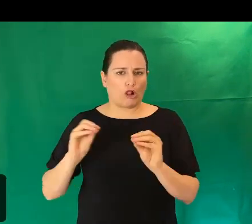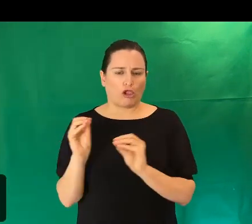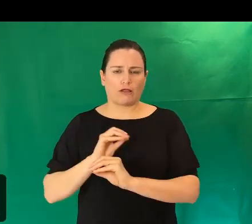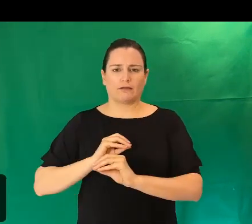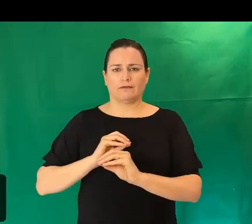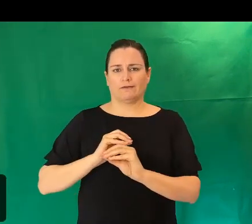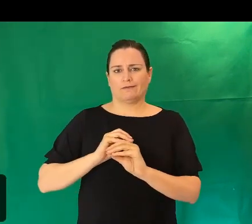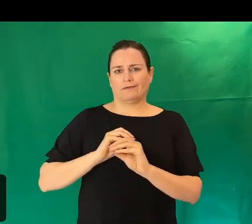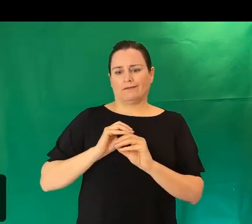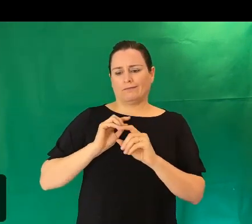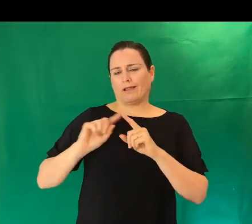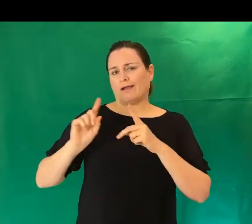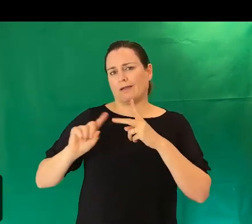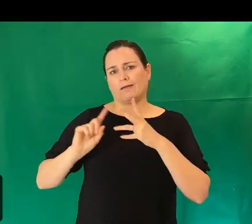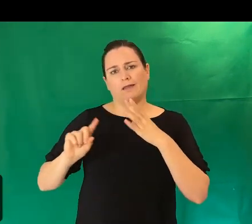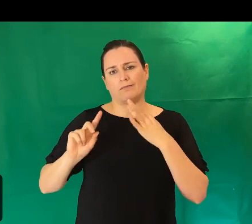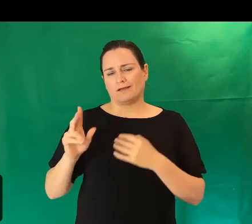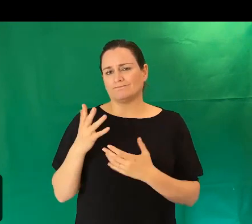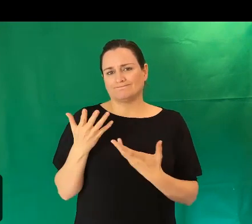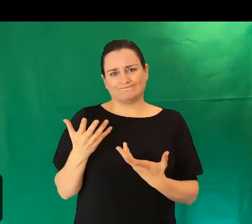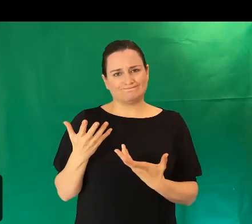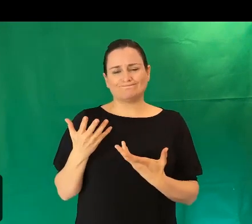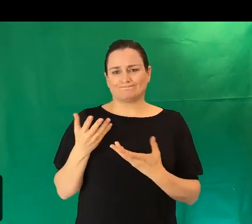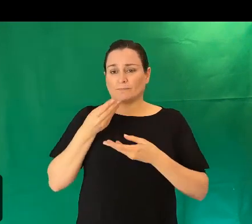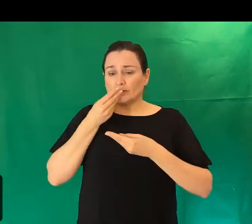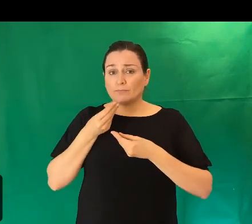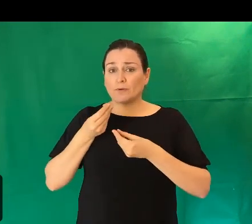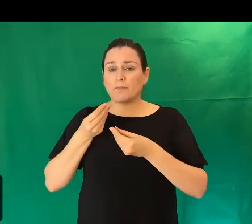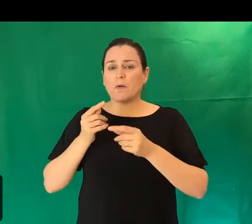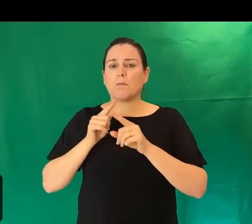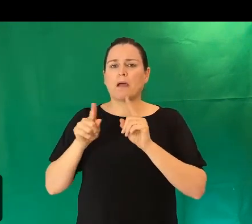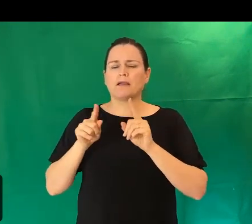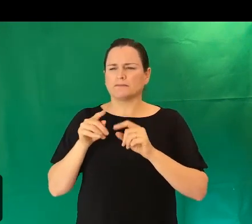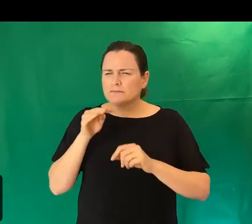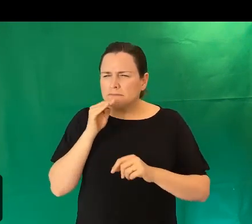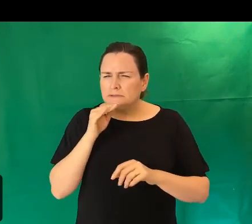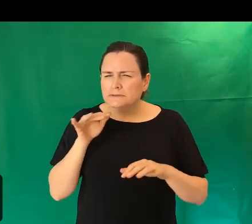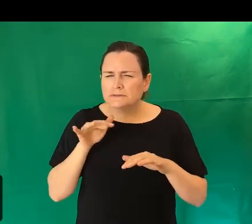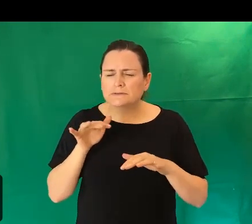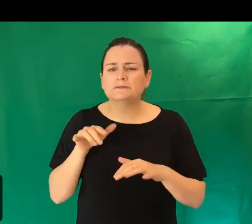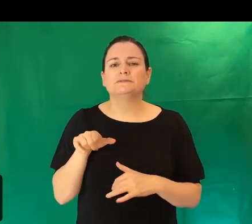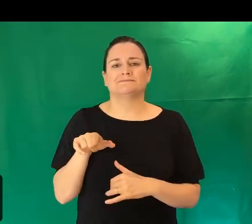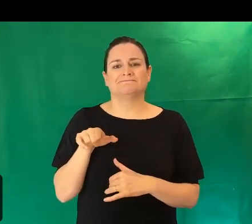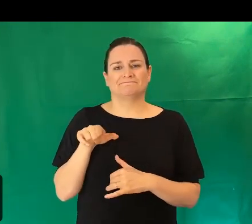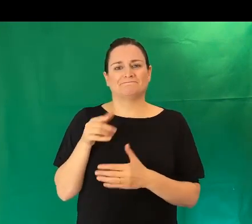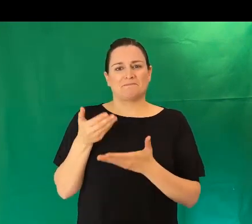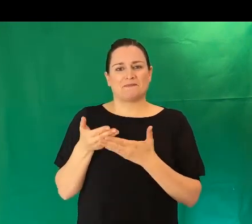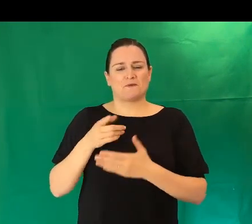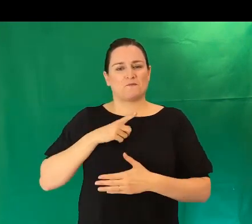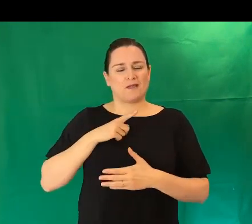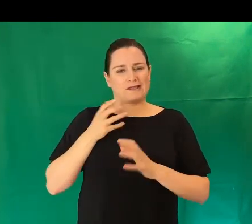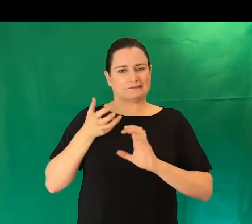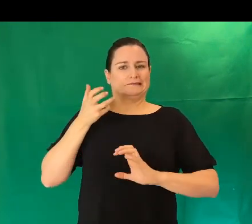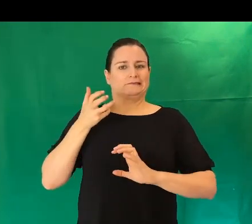grammatically correct, and Wernicke, fluent, but semantics are not correct.